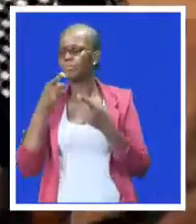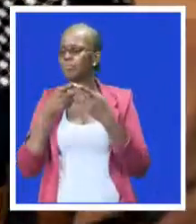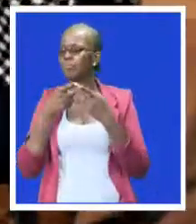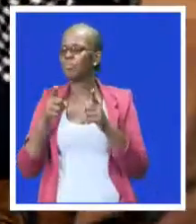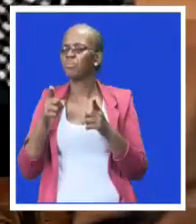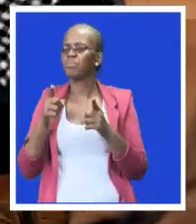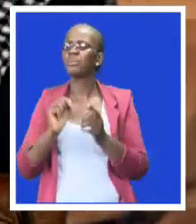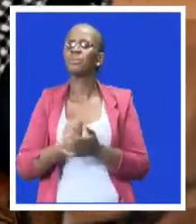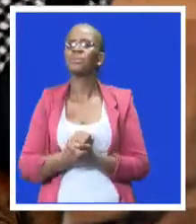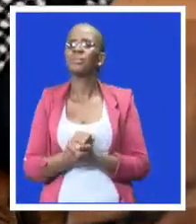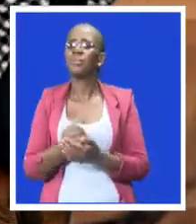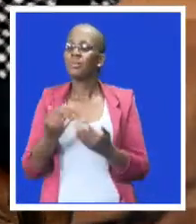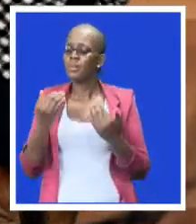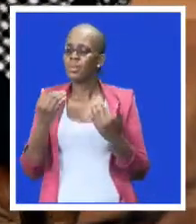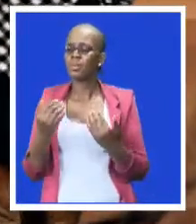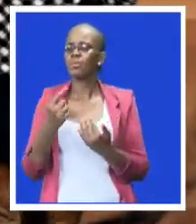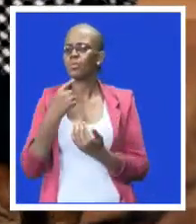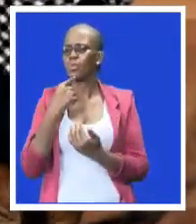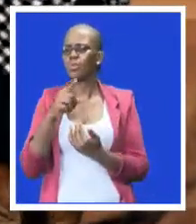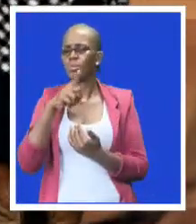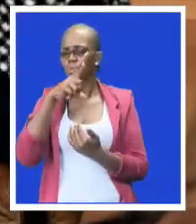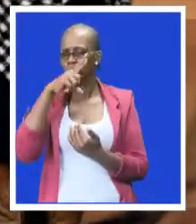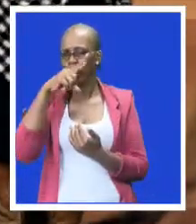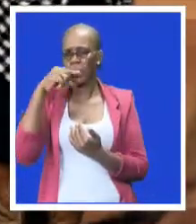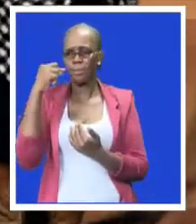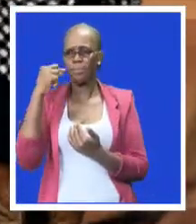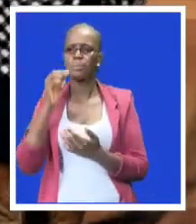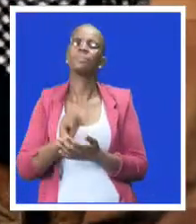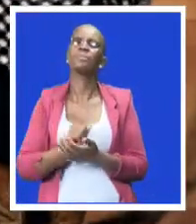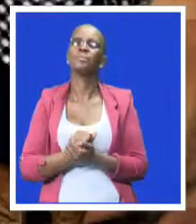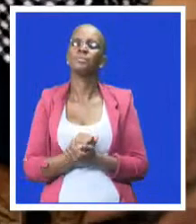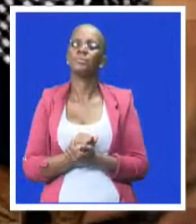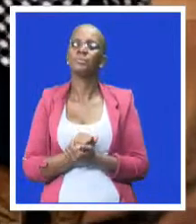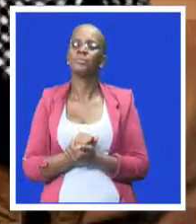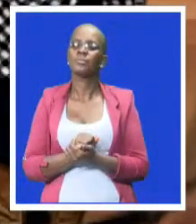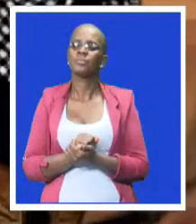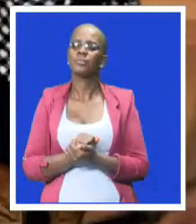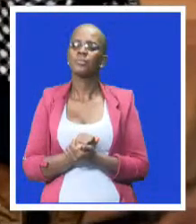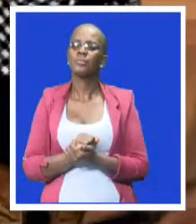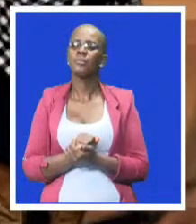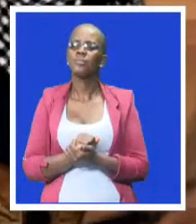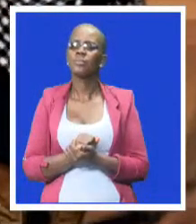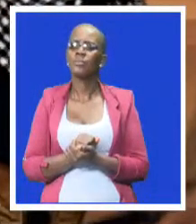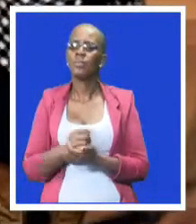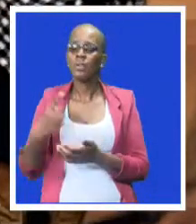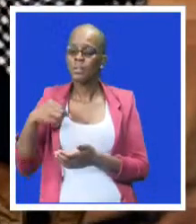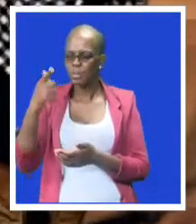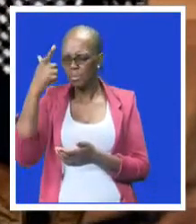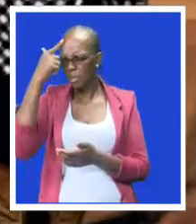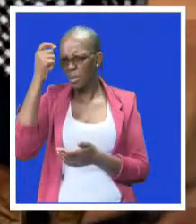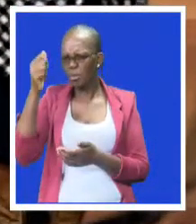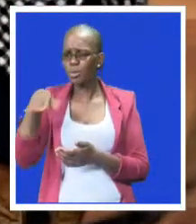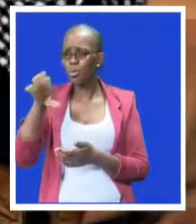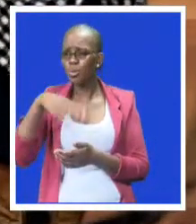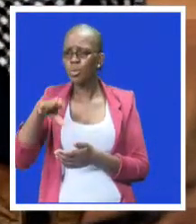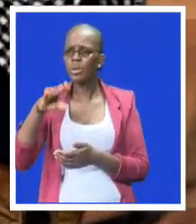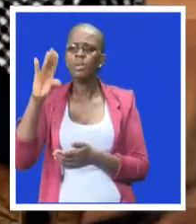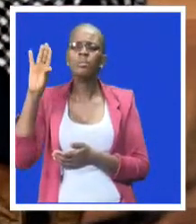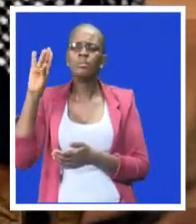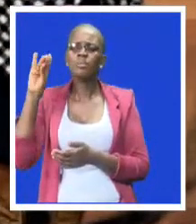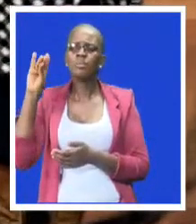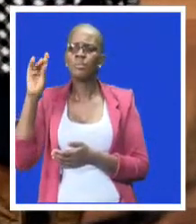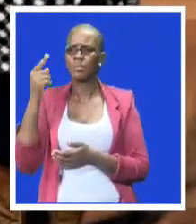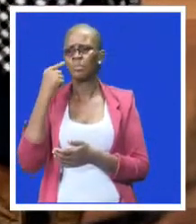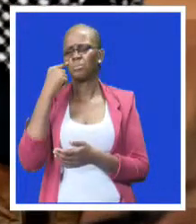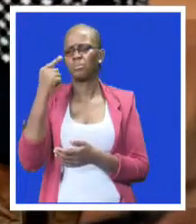each animal name. Like you will tell me, I know that some friends, they know some of these animals. Right, so you will tell